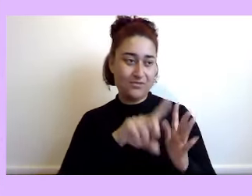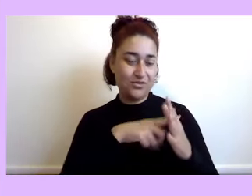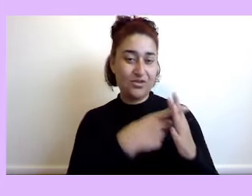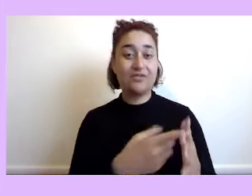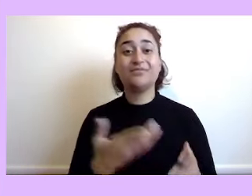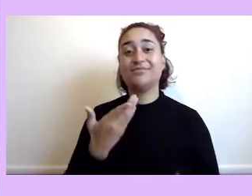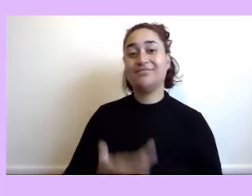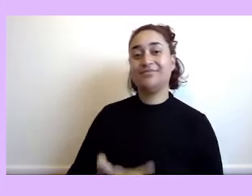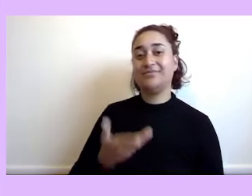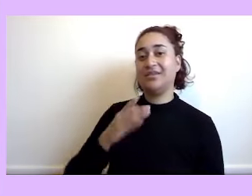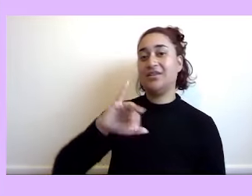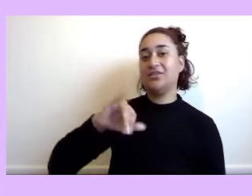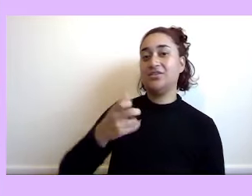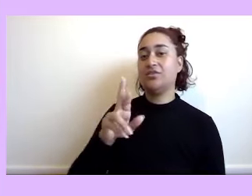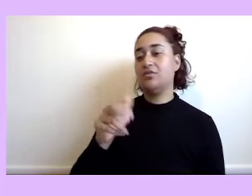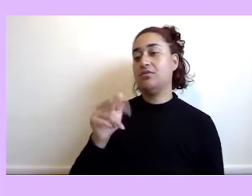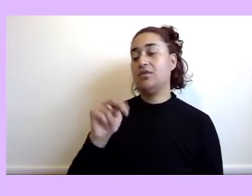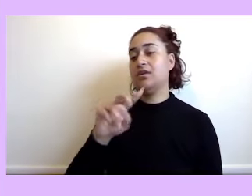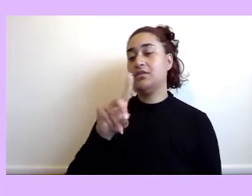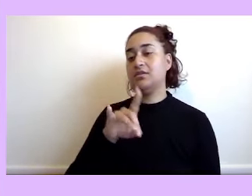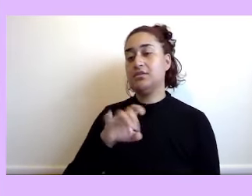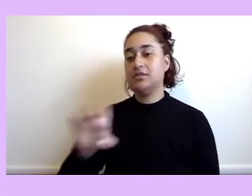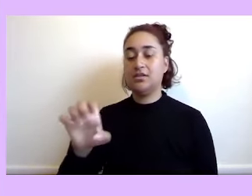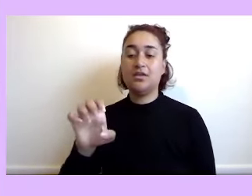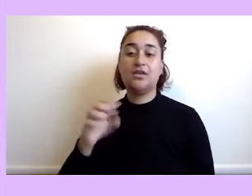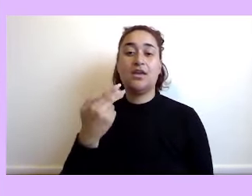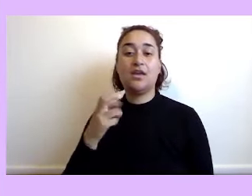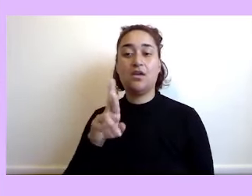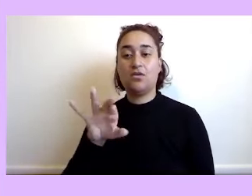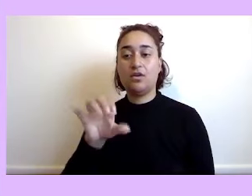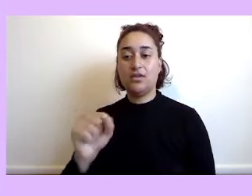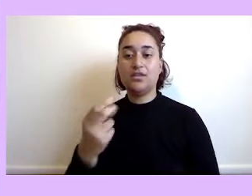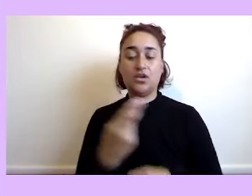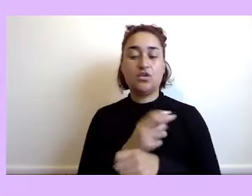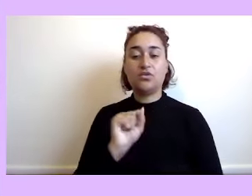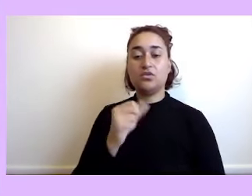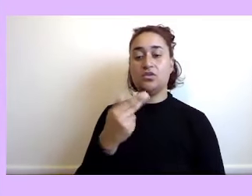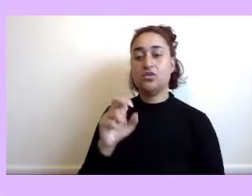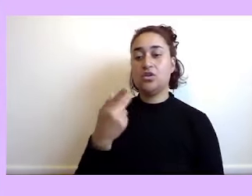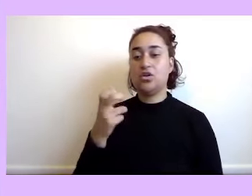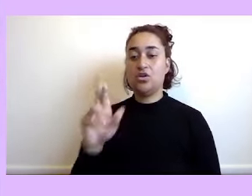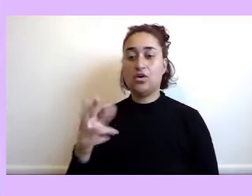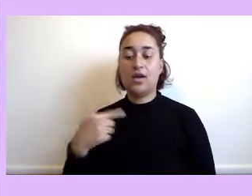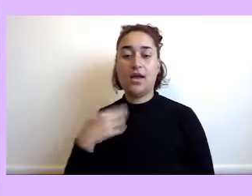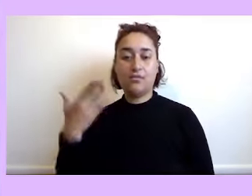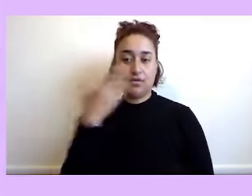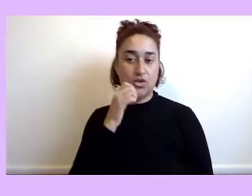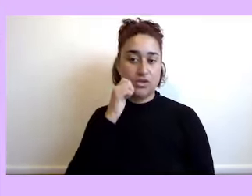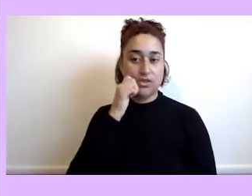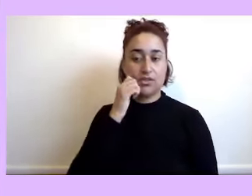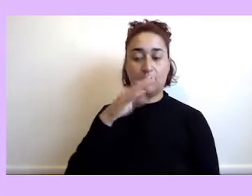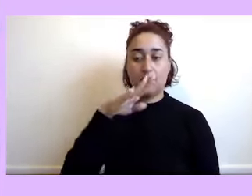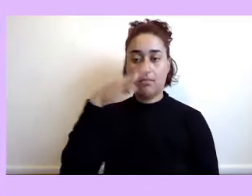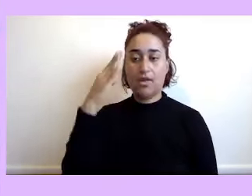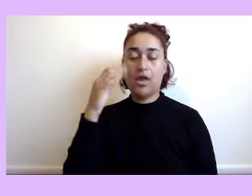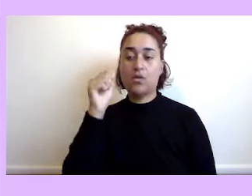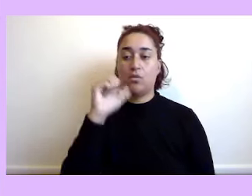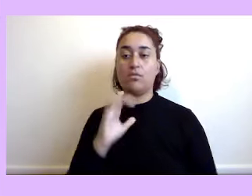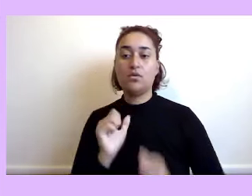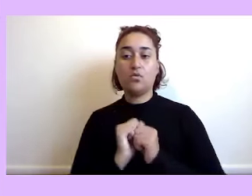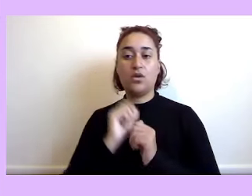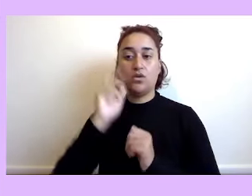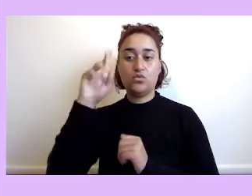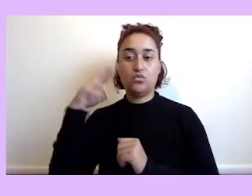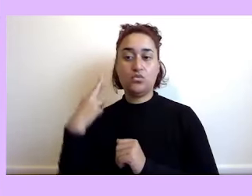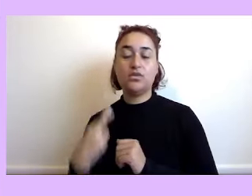name is Jeronzi Harris. I use she, her pronouns. I am a dark-skinned black woman with twisted hair and a